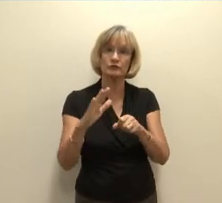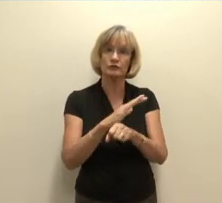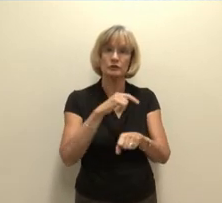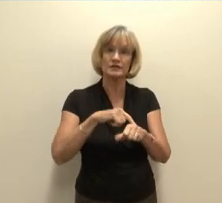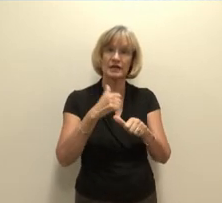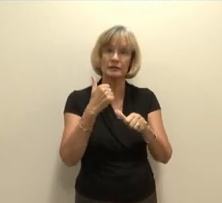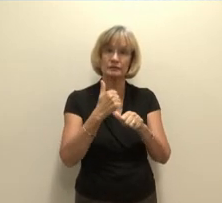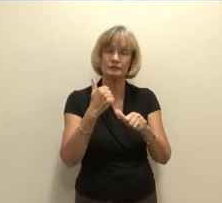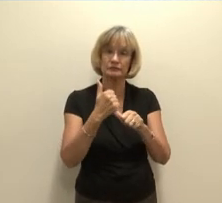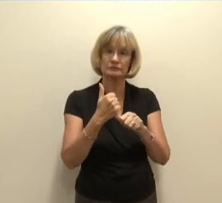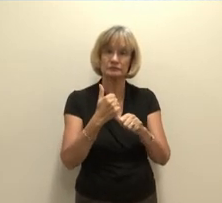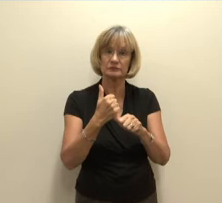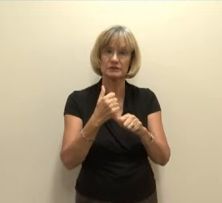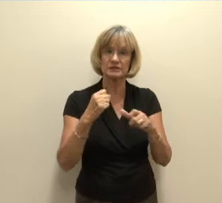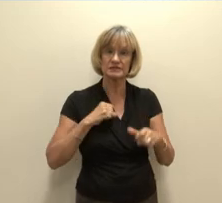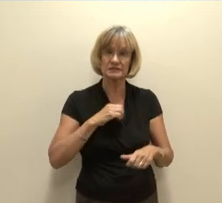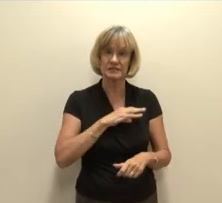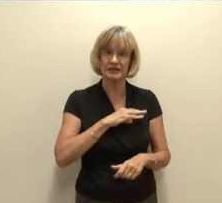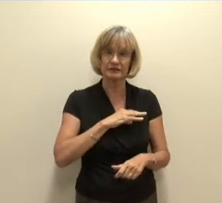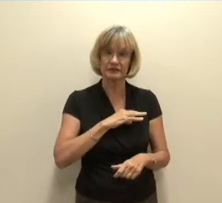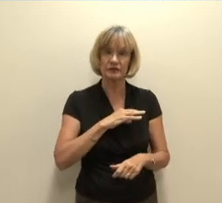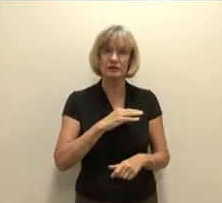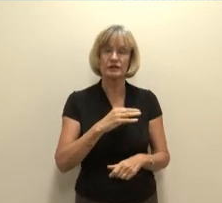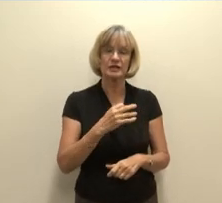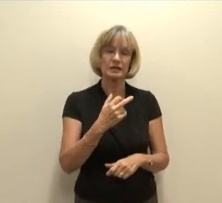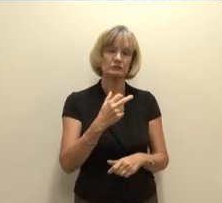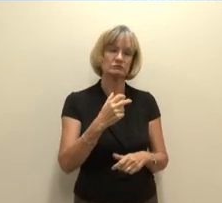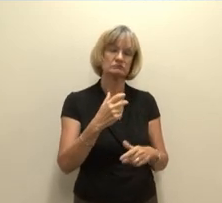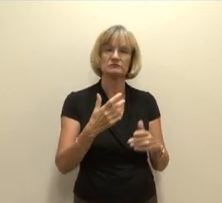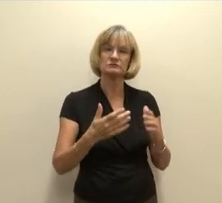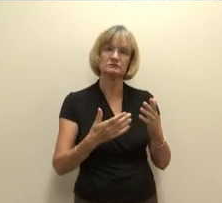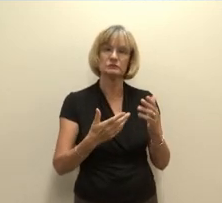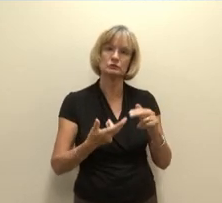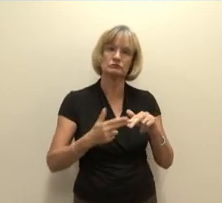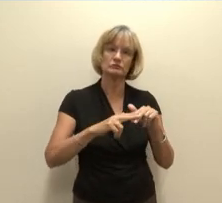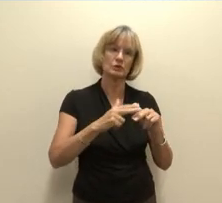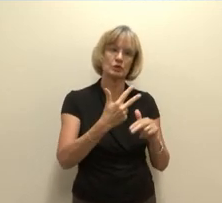from $10.03 to $11 per hour.